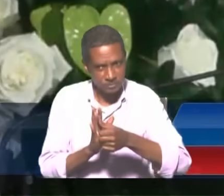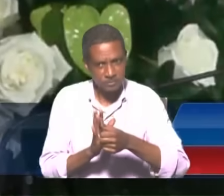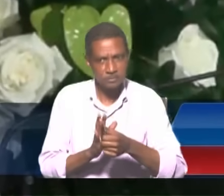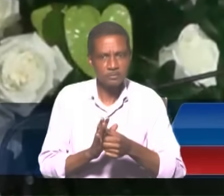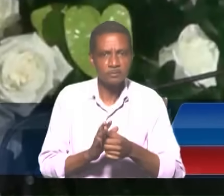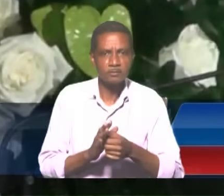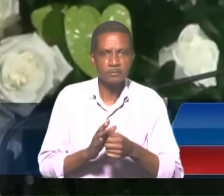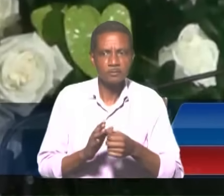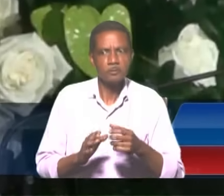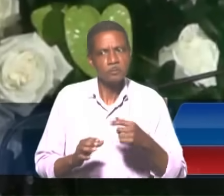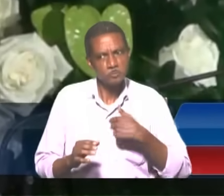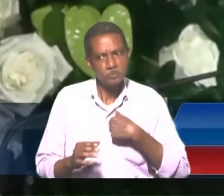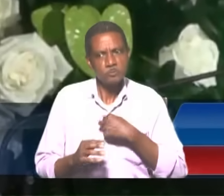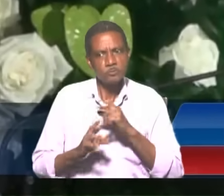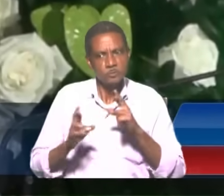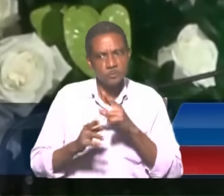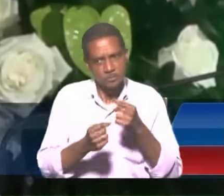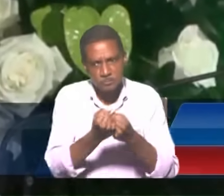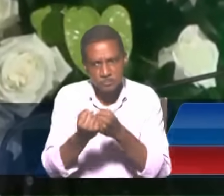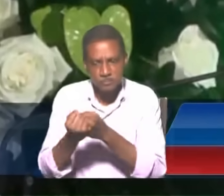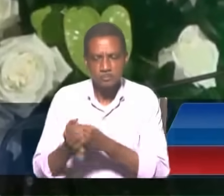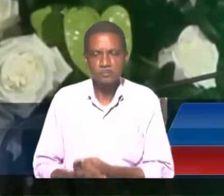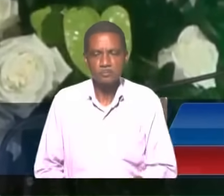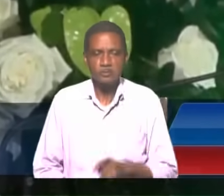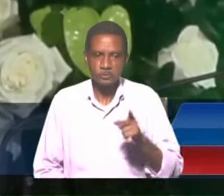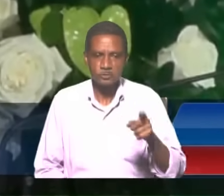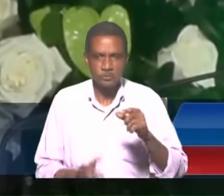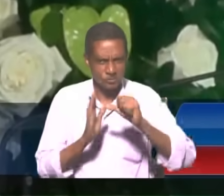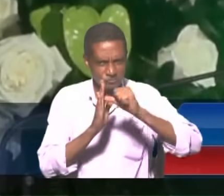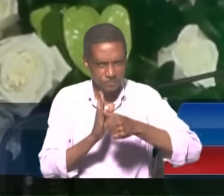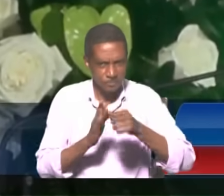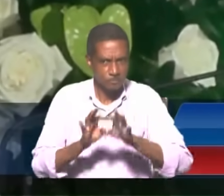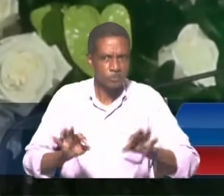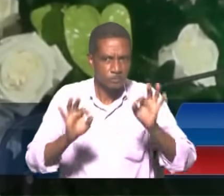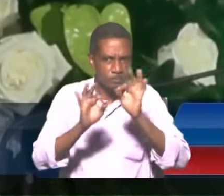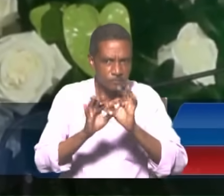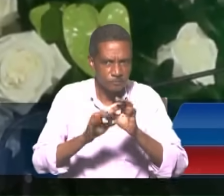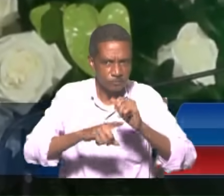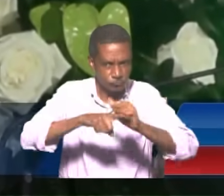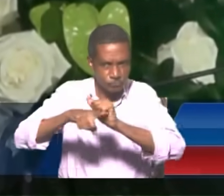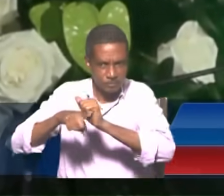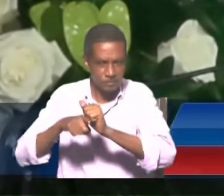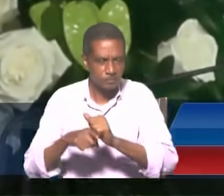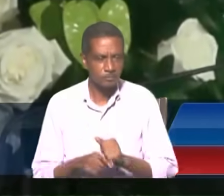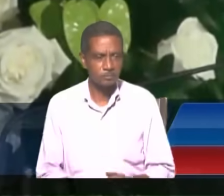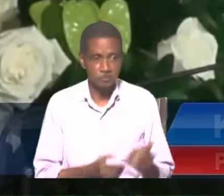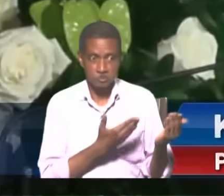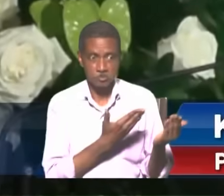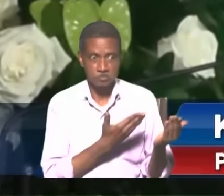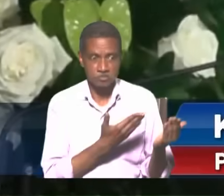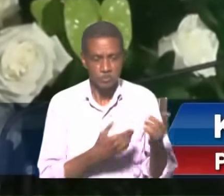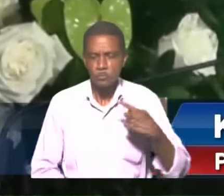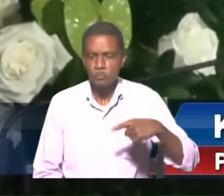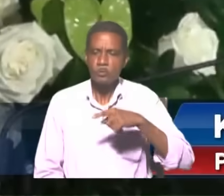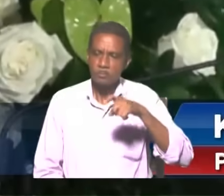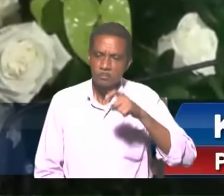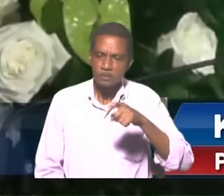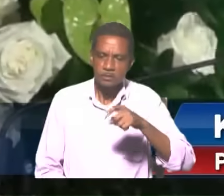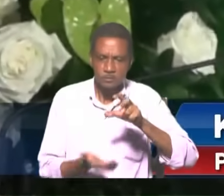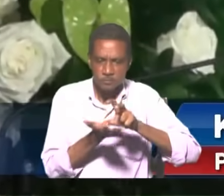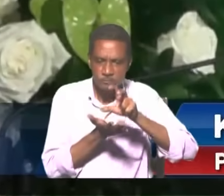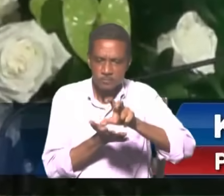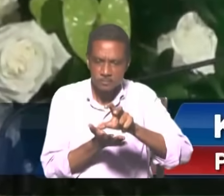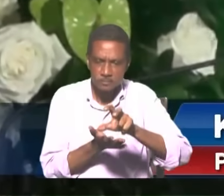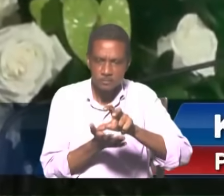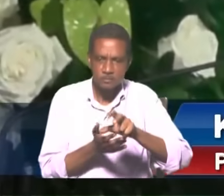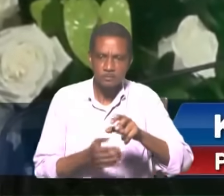development. She also emphasized the importance of technical and vocational training. We must invest in TechVoc education because